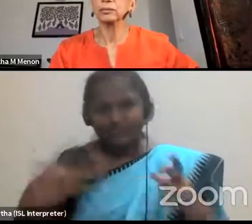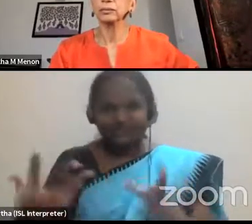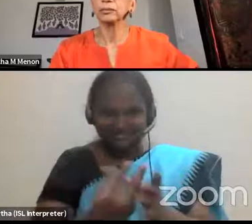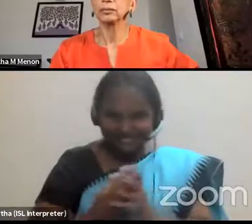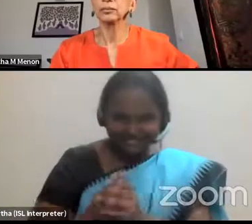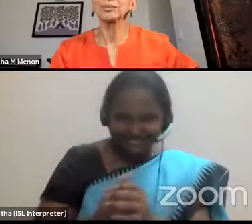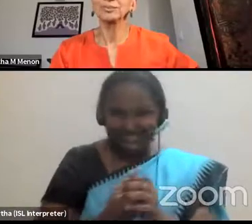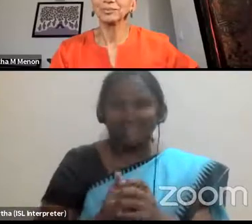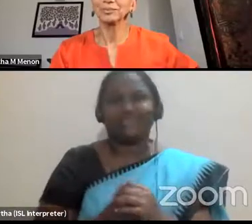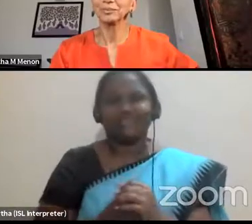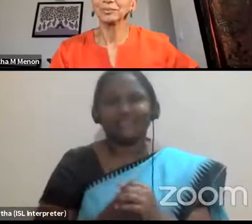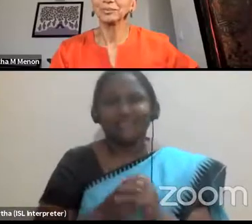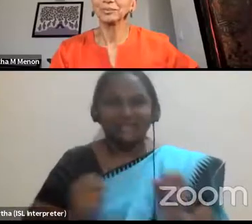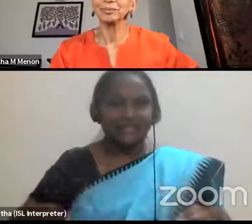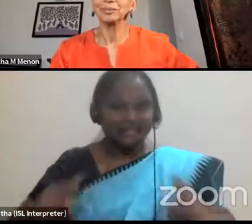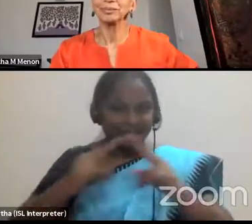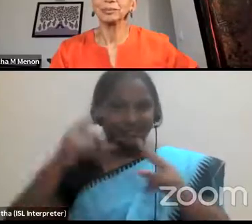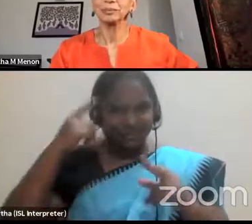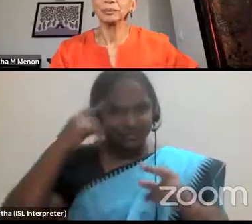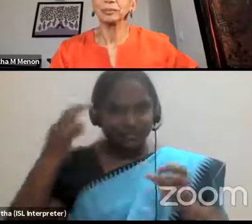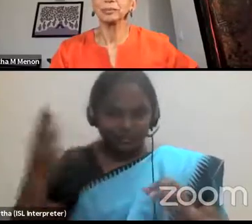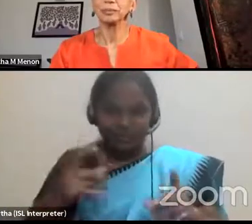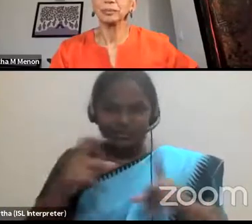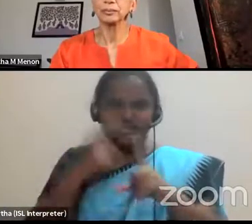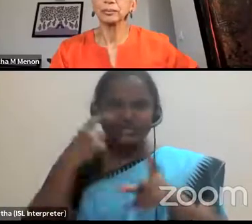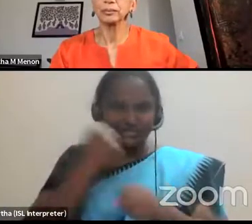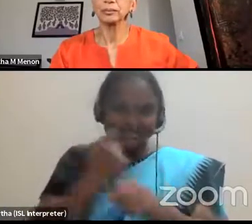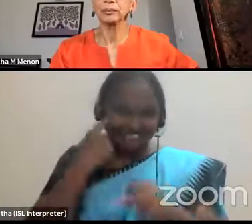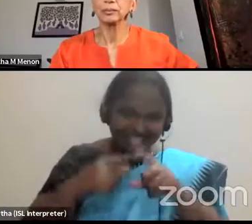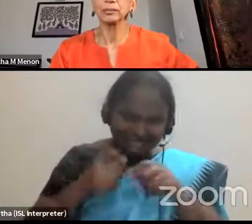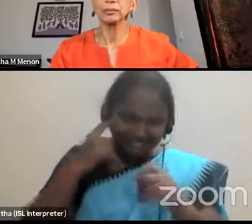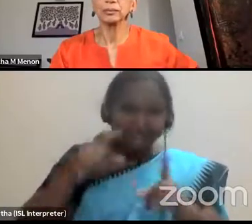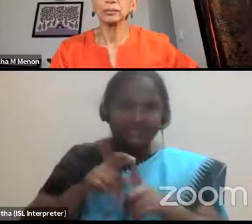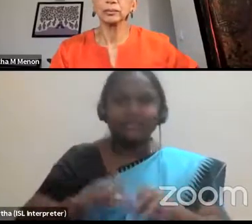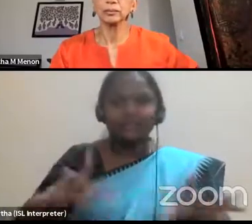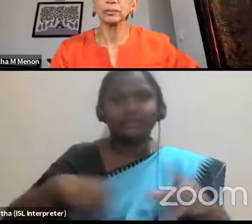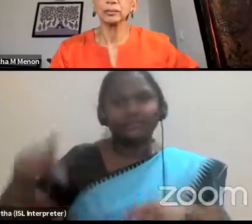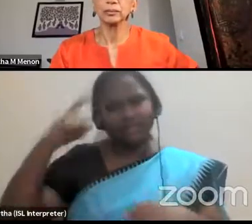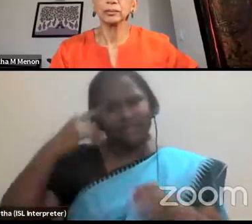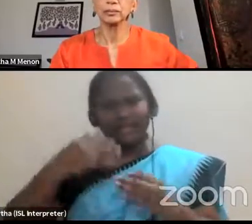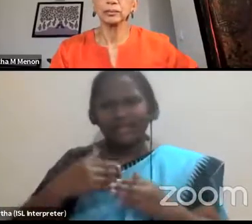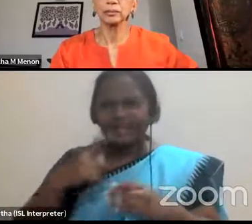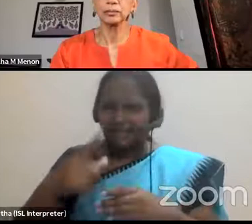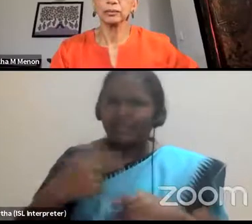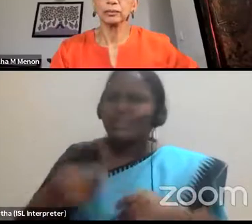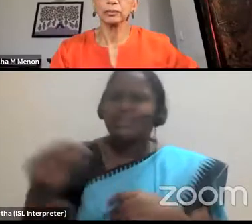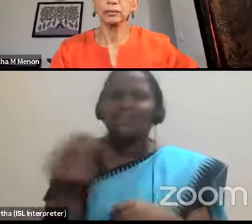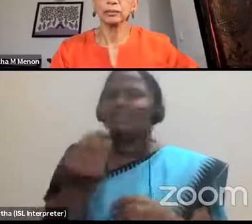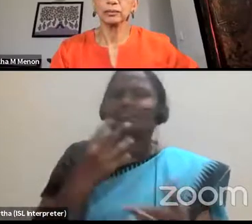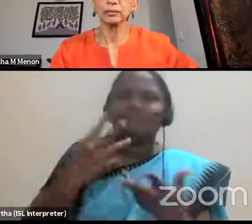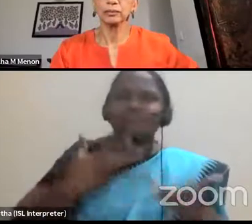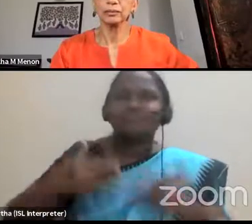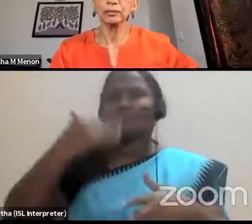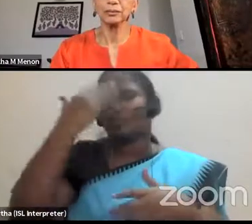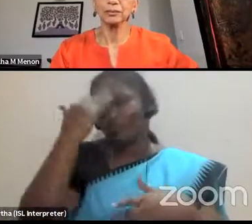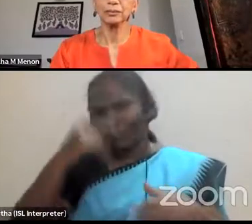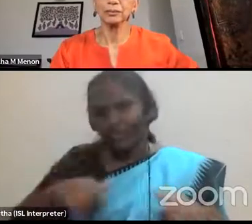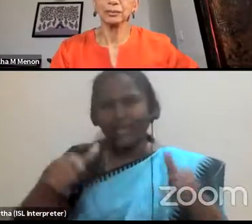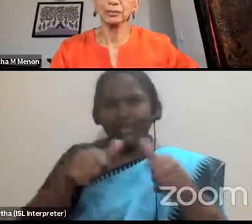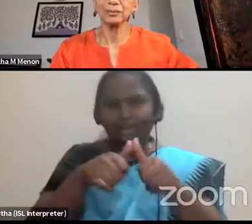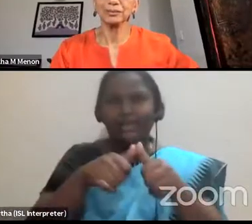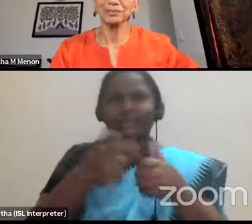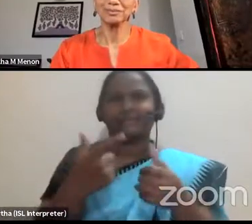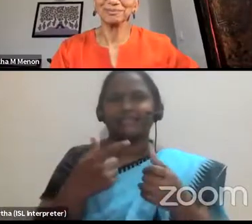together, especially in this new digital landscape that we live in. And, can you tell us a little bit about why the A in the